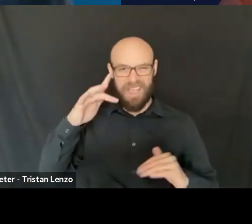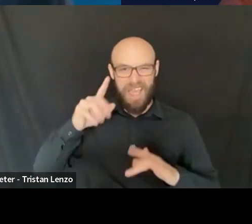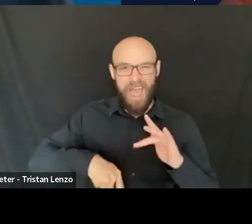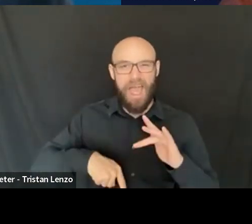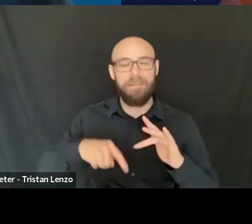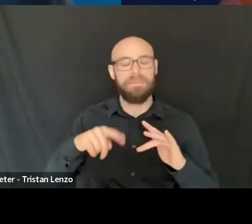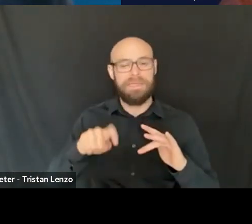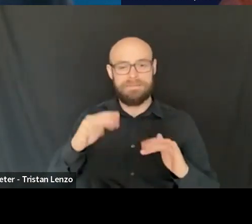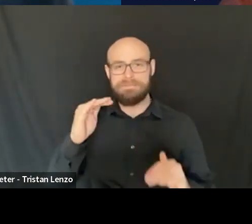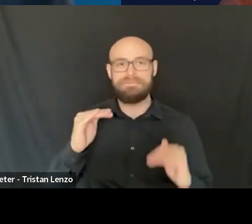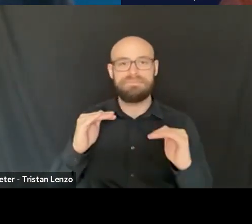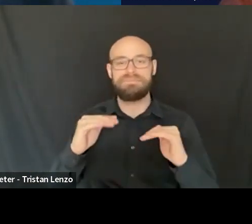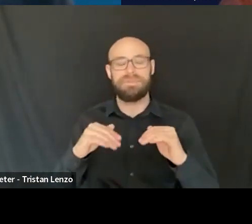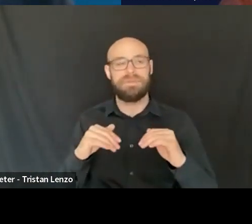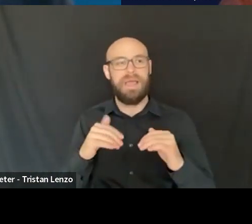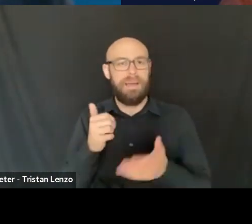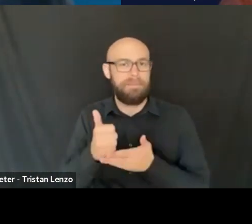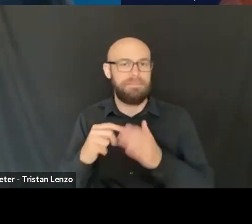it's equitable and distribution.